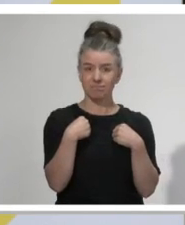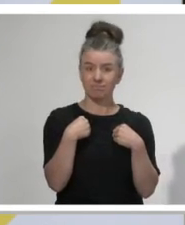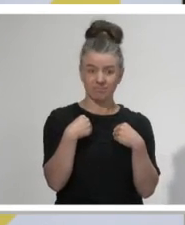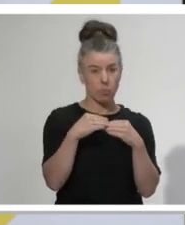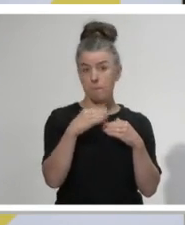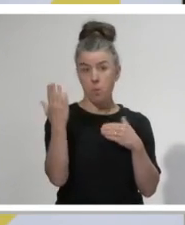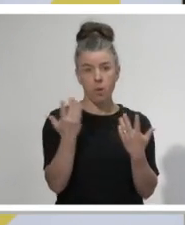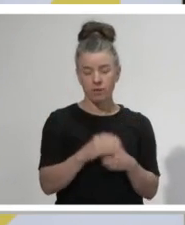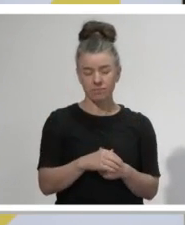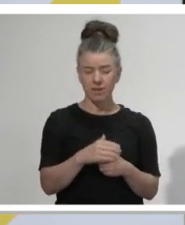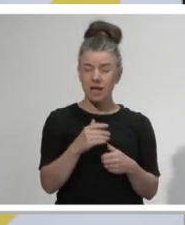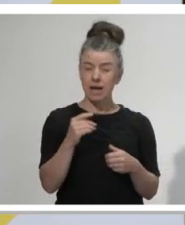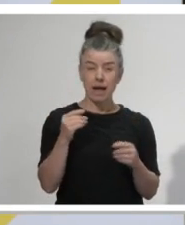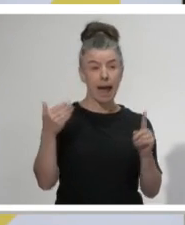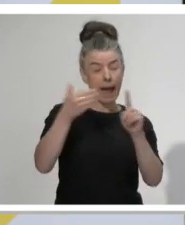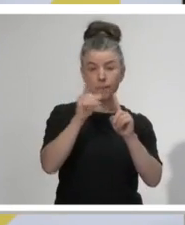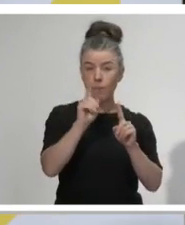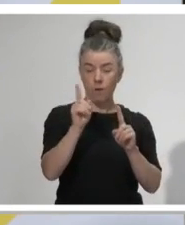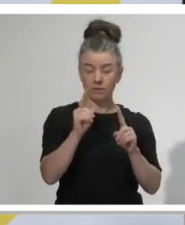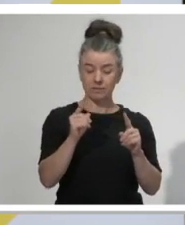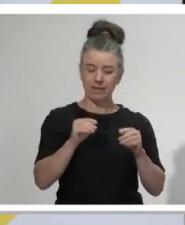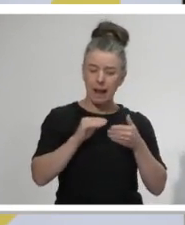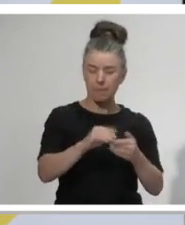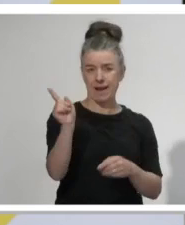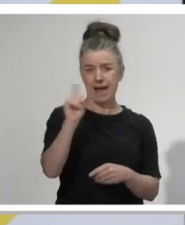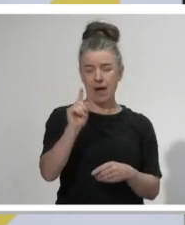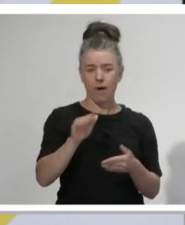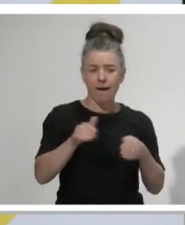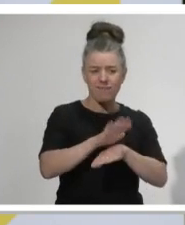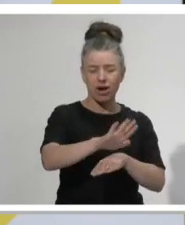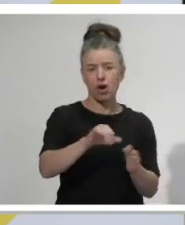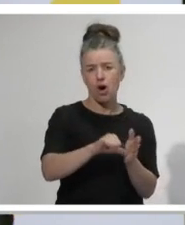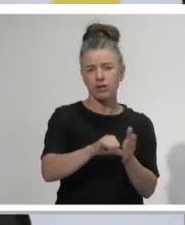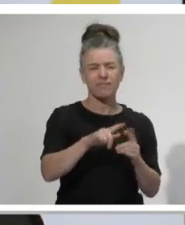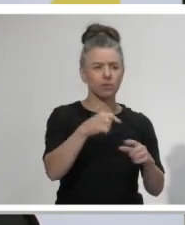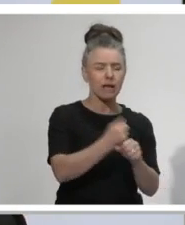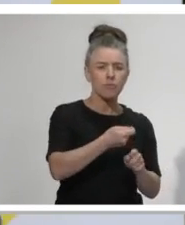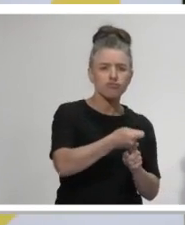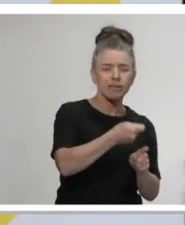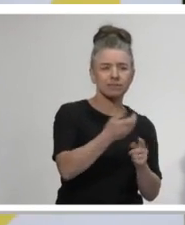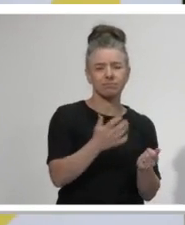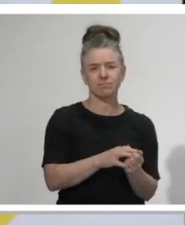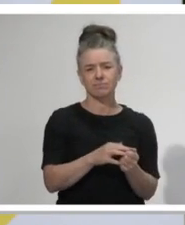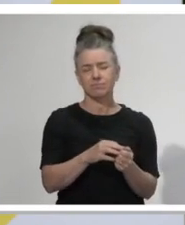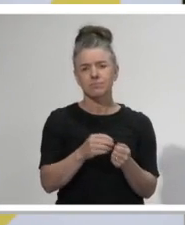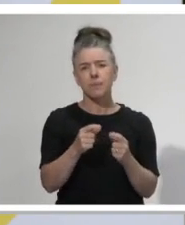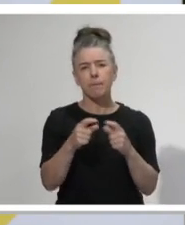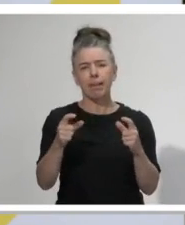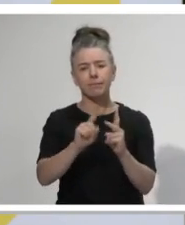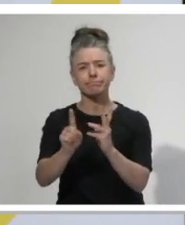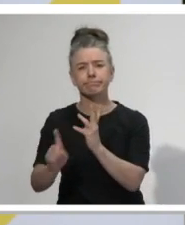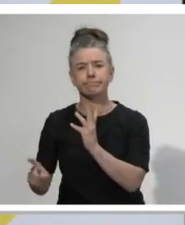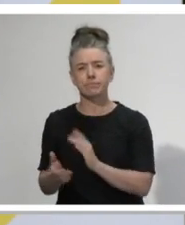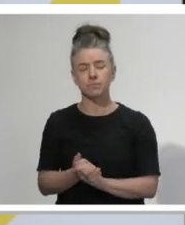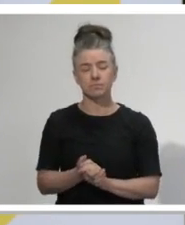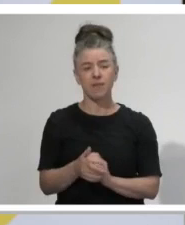to get immediate support and help to our smaller businesses to cover costs like rent and other bills. It sits